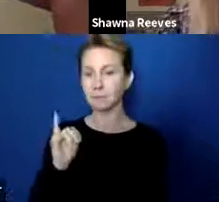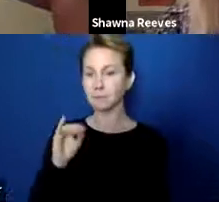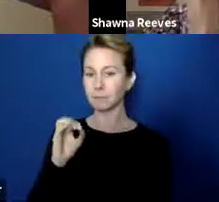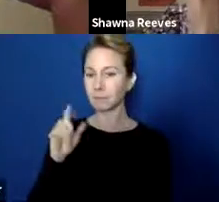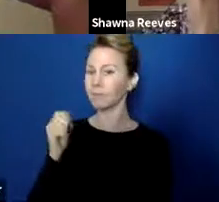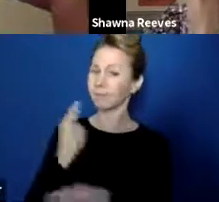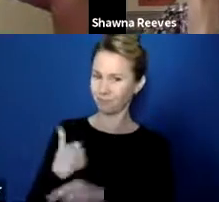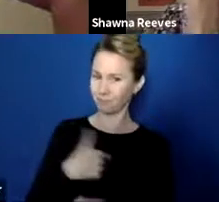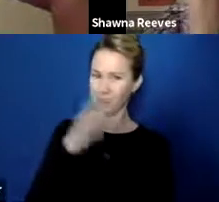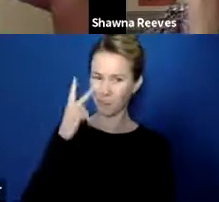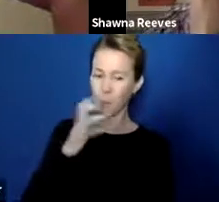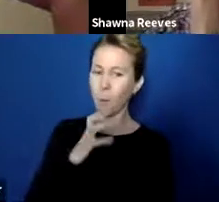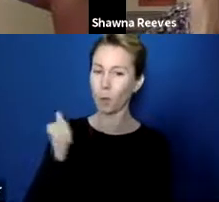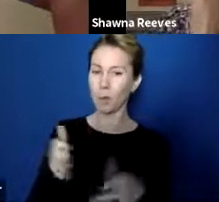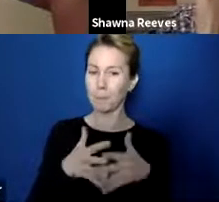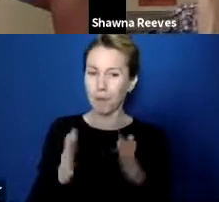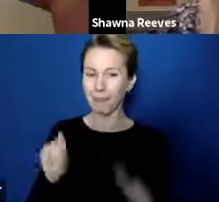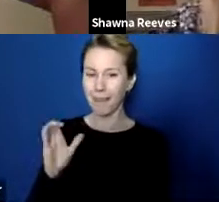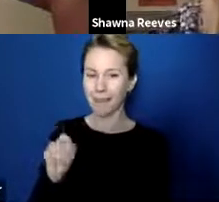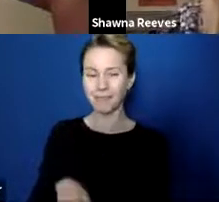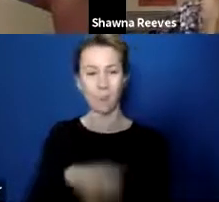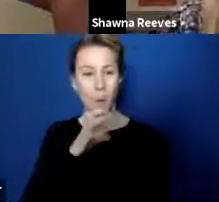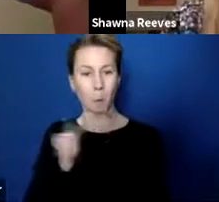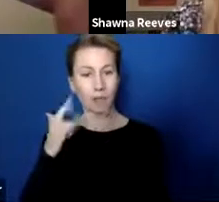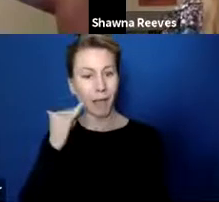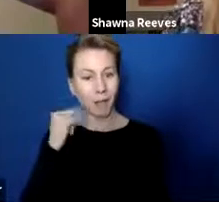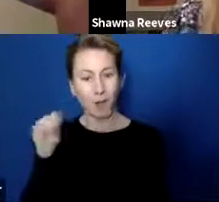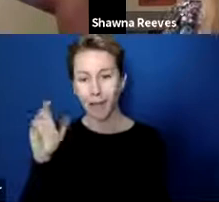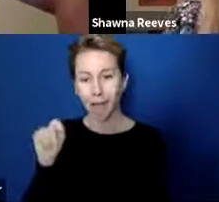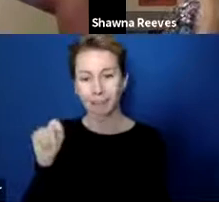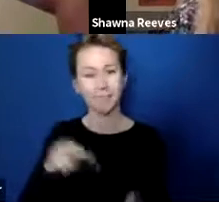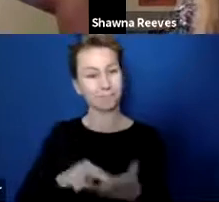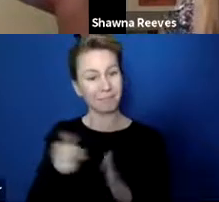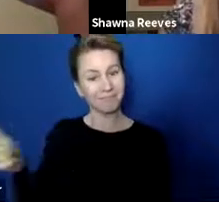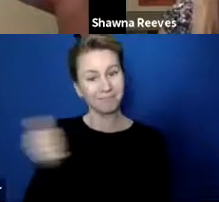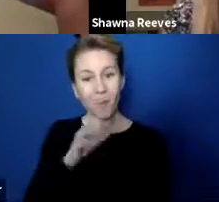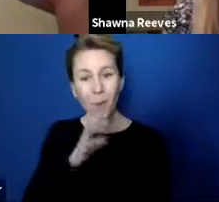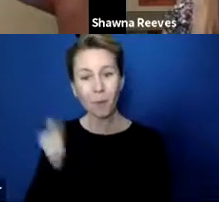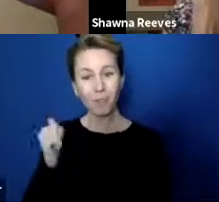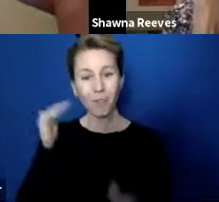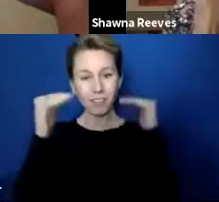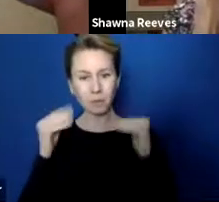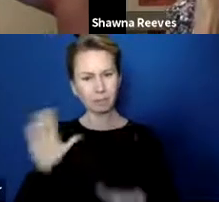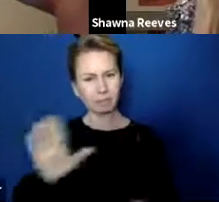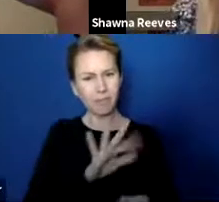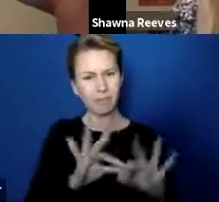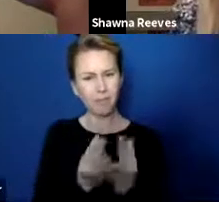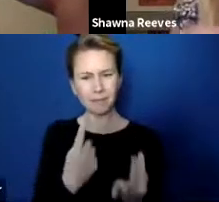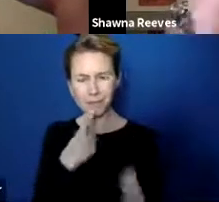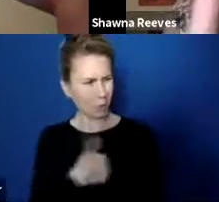also, are there places where people on the Zoom call can go to find out more about ways that they can help get involved in policy efforts as